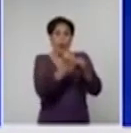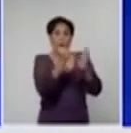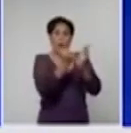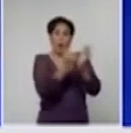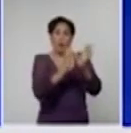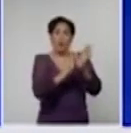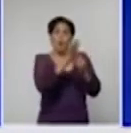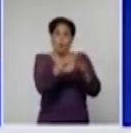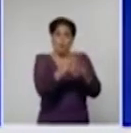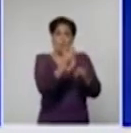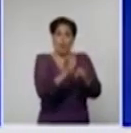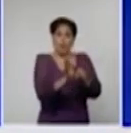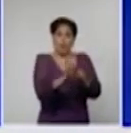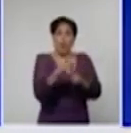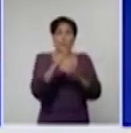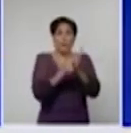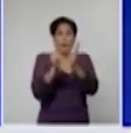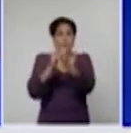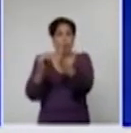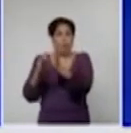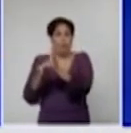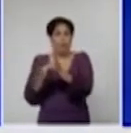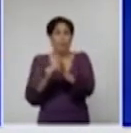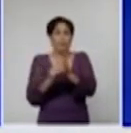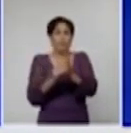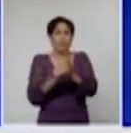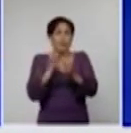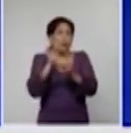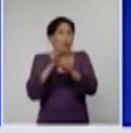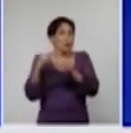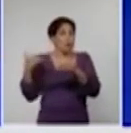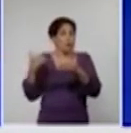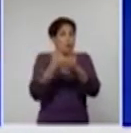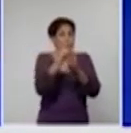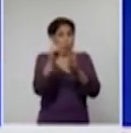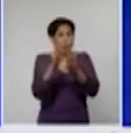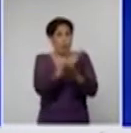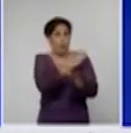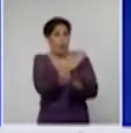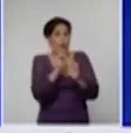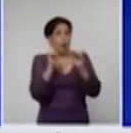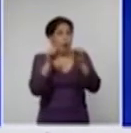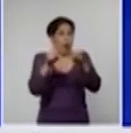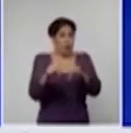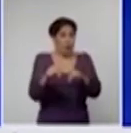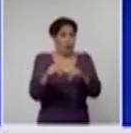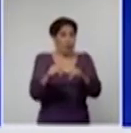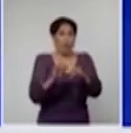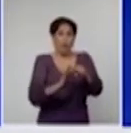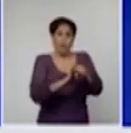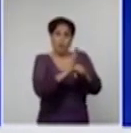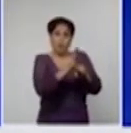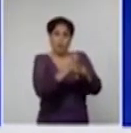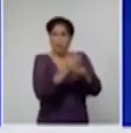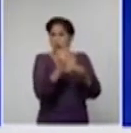June 249 cases. Likewise, the number of